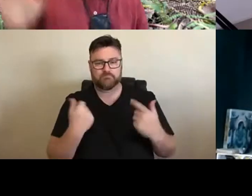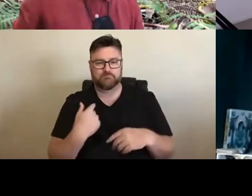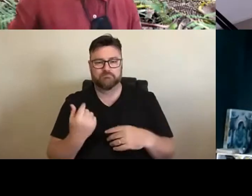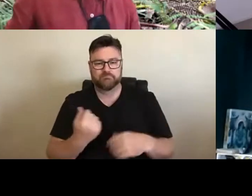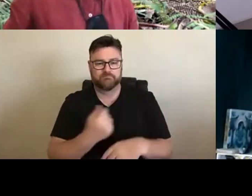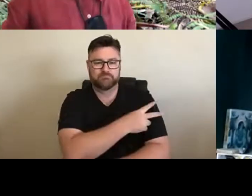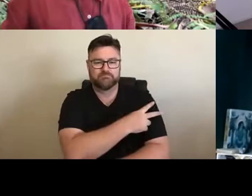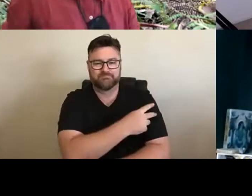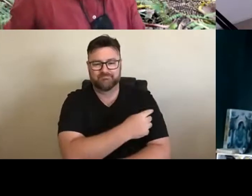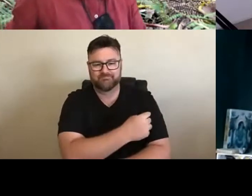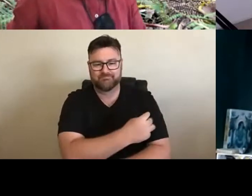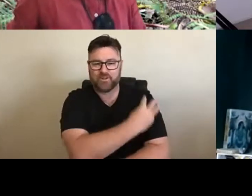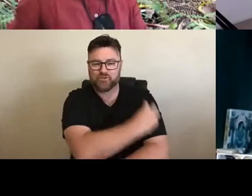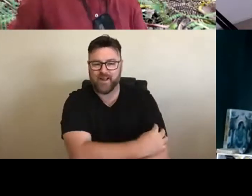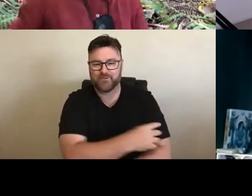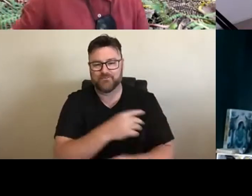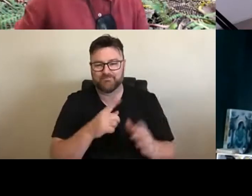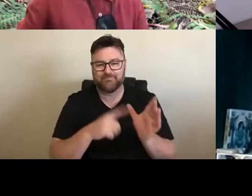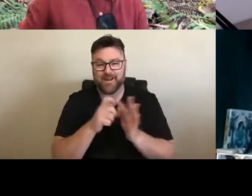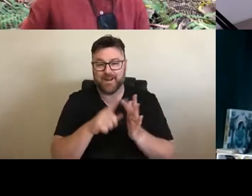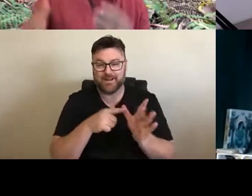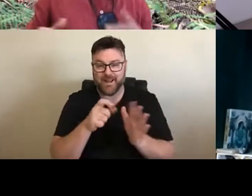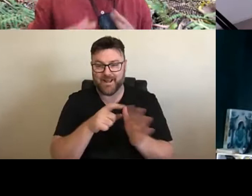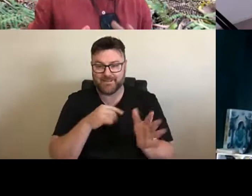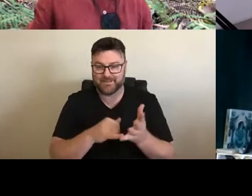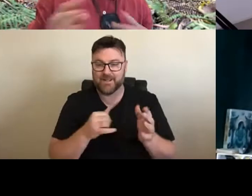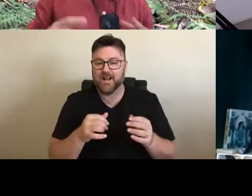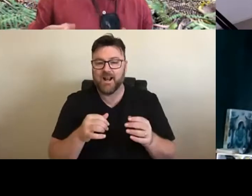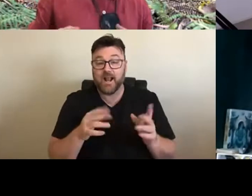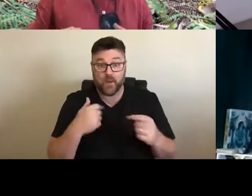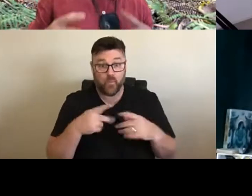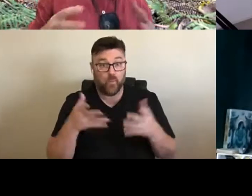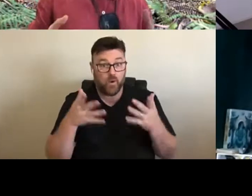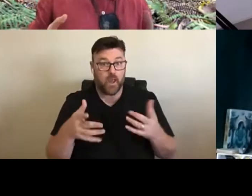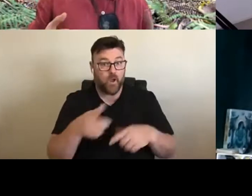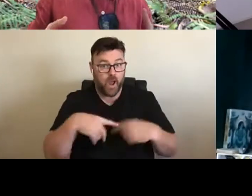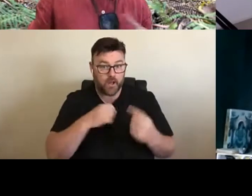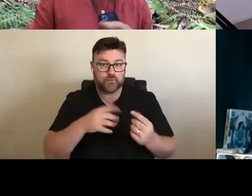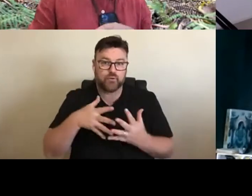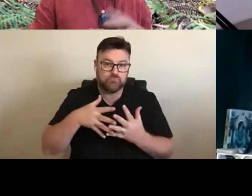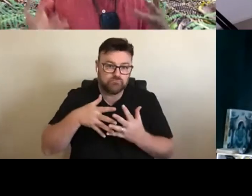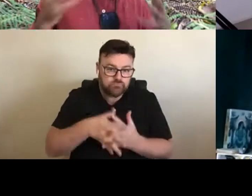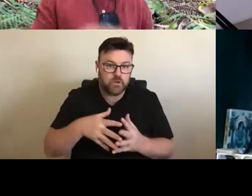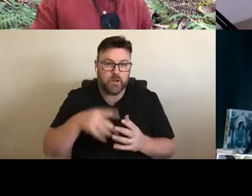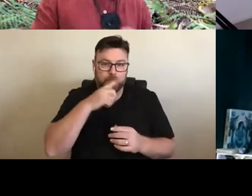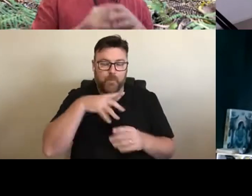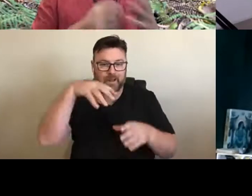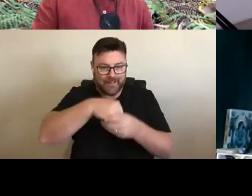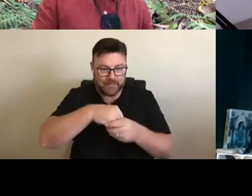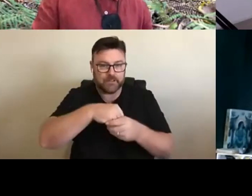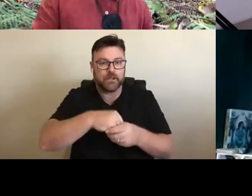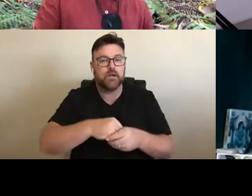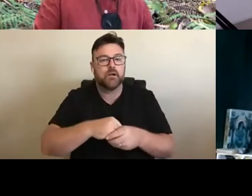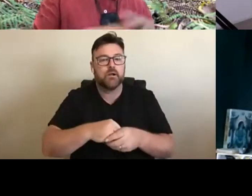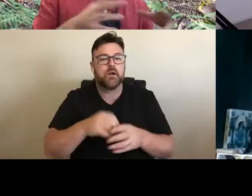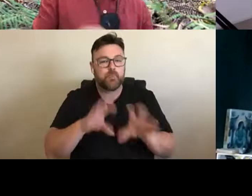added to it completely. And he said it's going to allow us to embed artists in the place for longer. We're going to put artists in residence